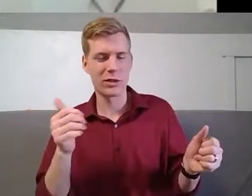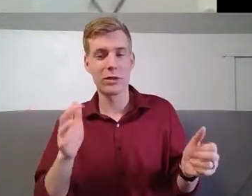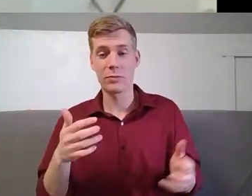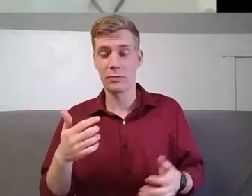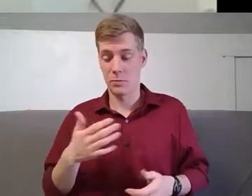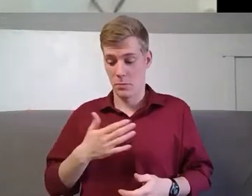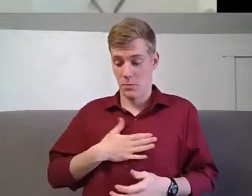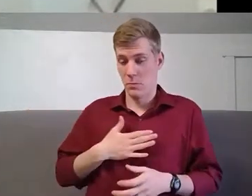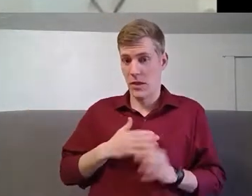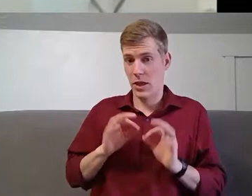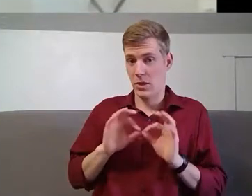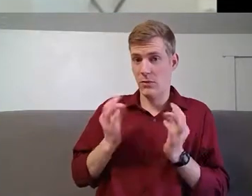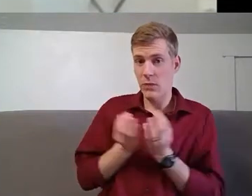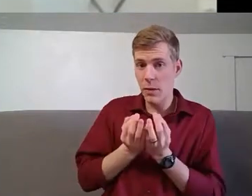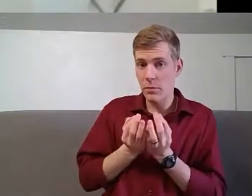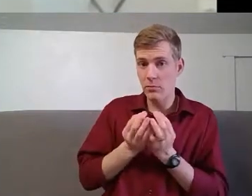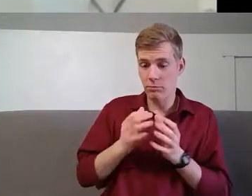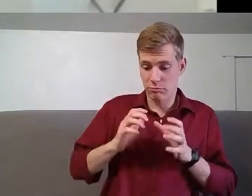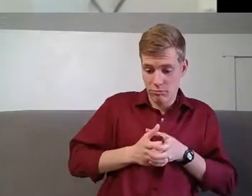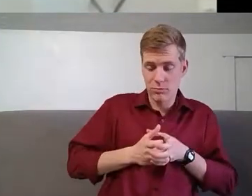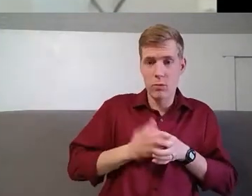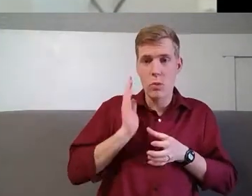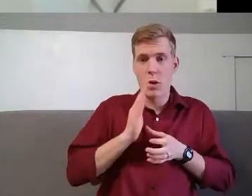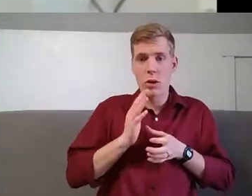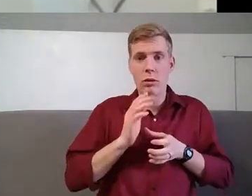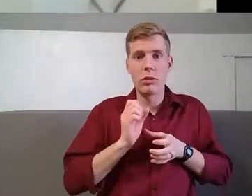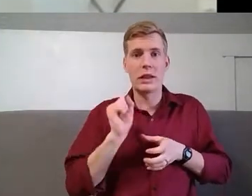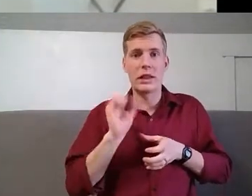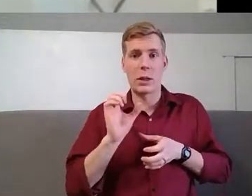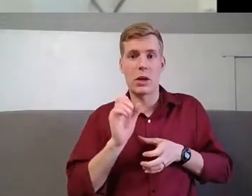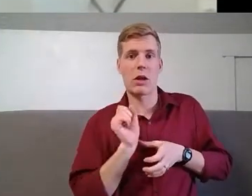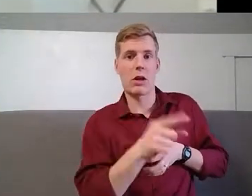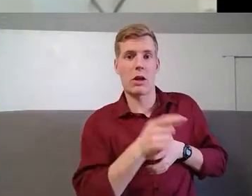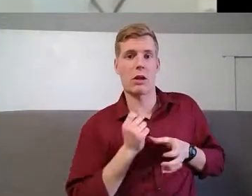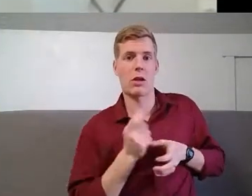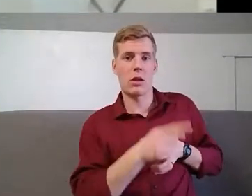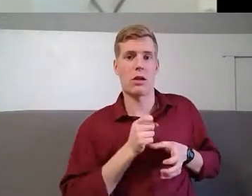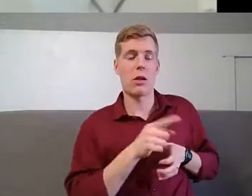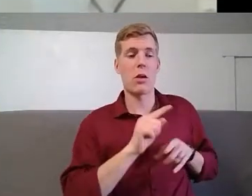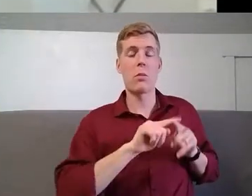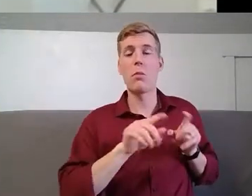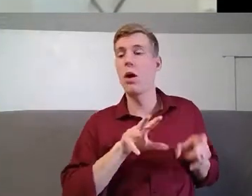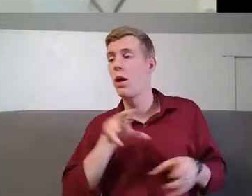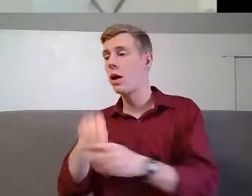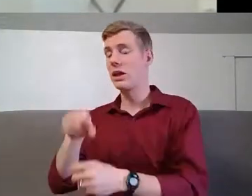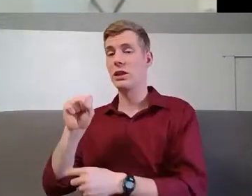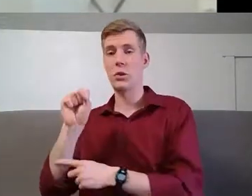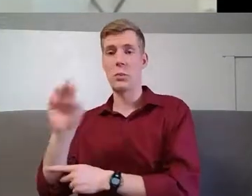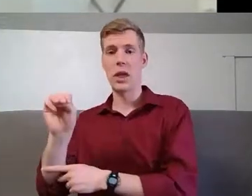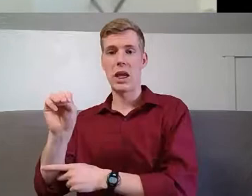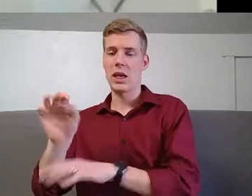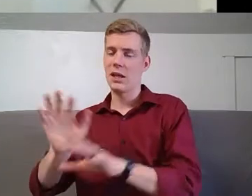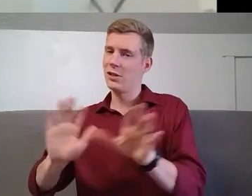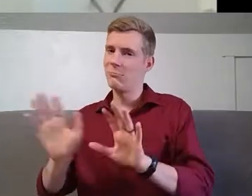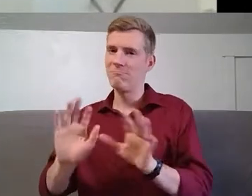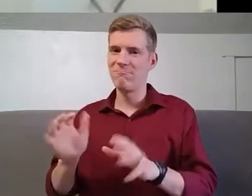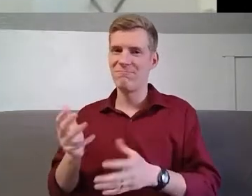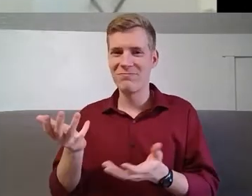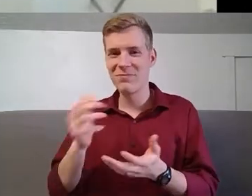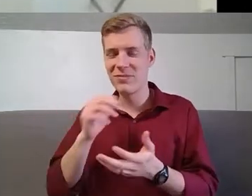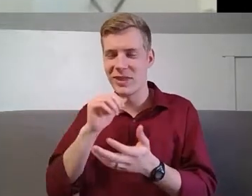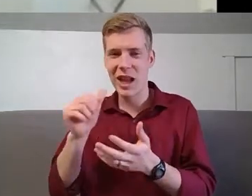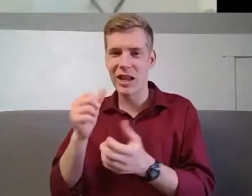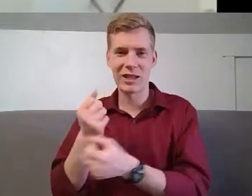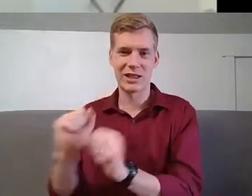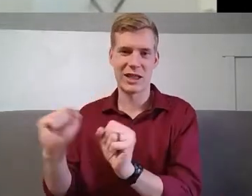and Snapchat back and forth, but they're not allowed to go into some of those social components because they're not necessarily